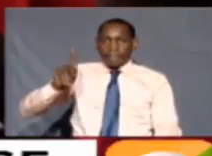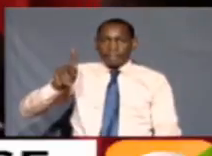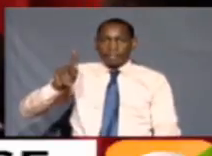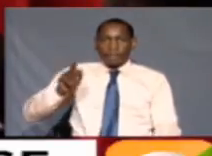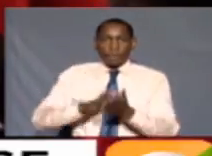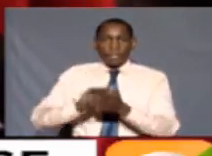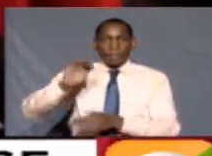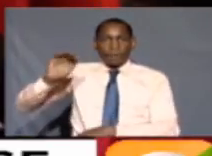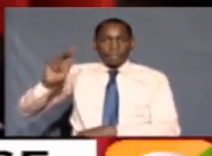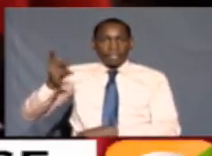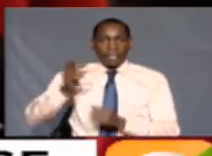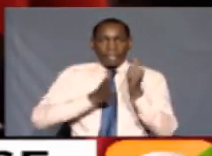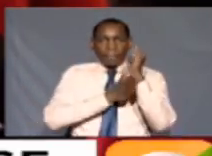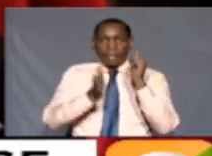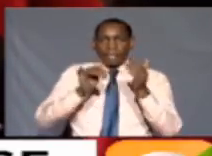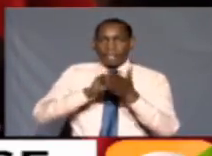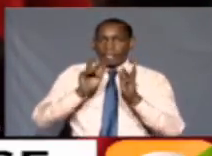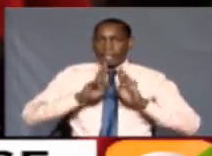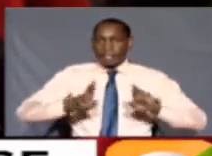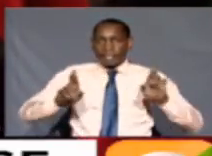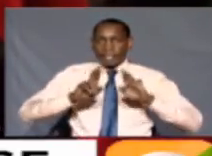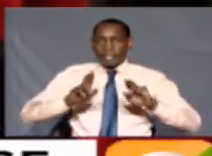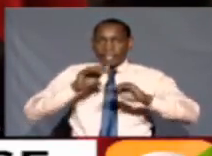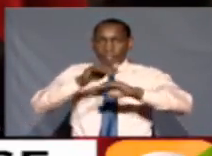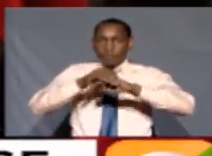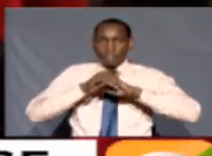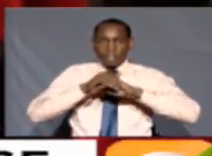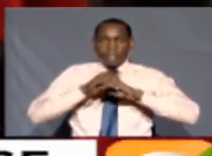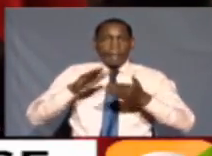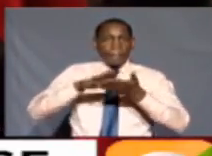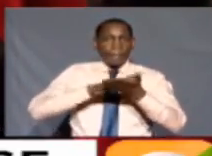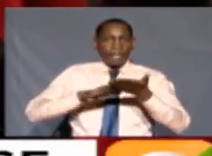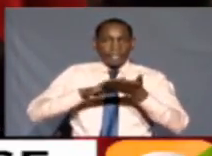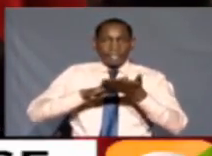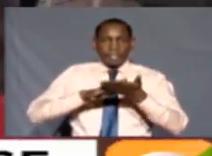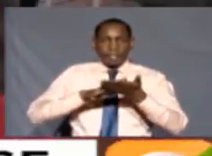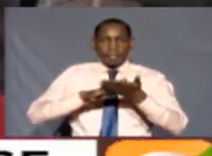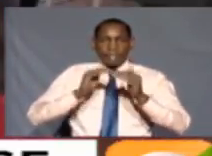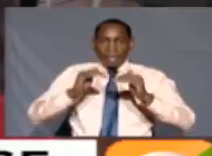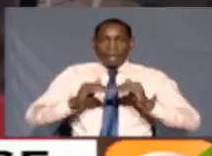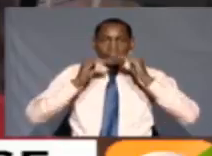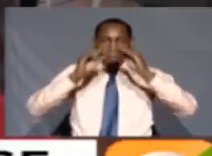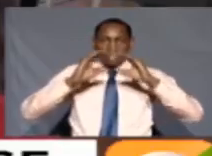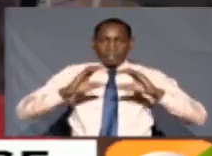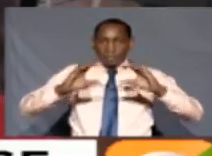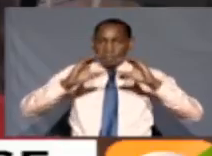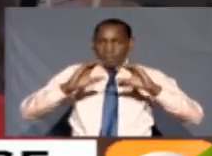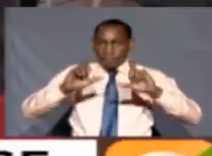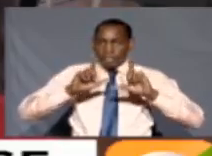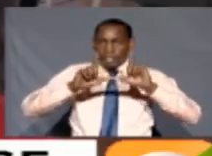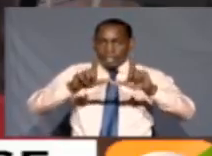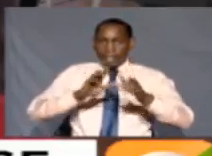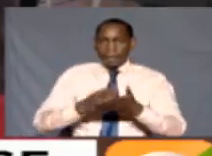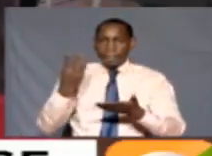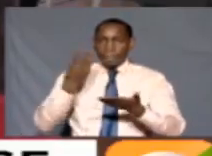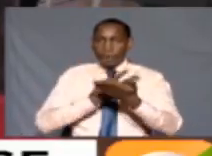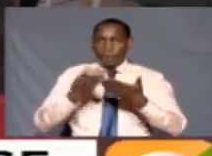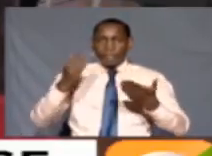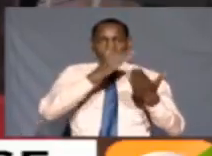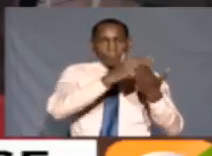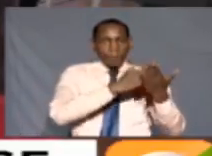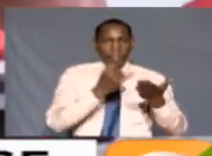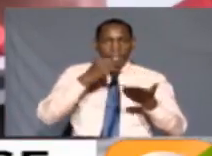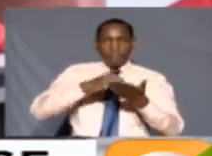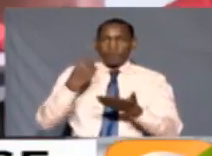Aberdares and Mount Kenya branches, who have already gained the basic or advanced coaching accreditation. The four-week course includes